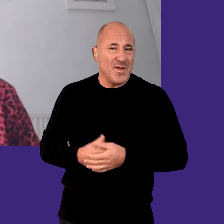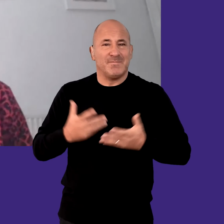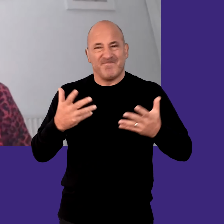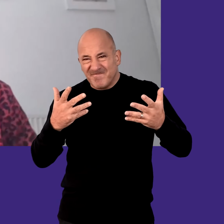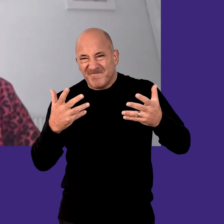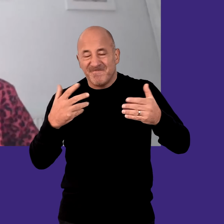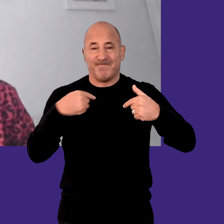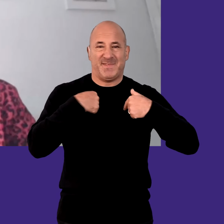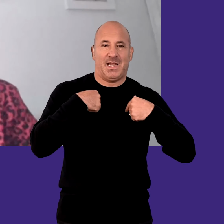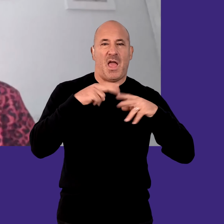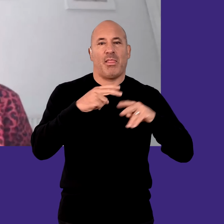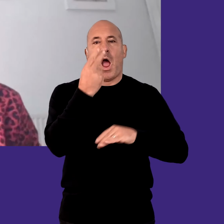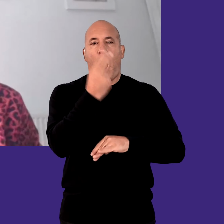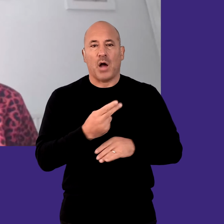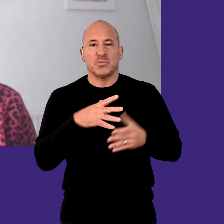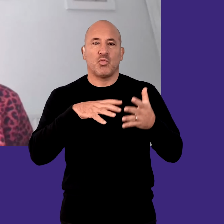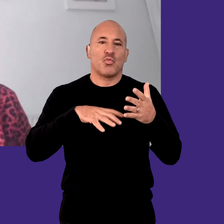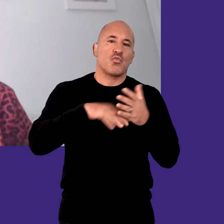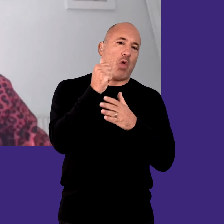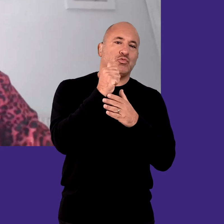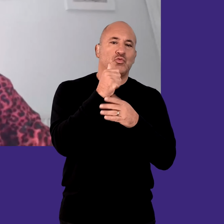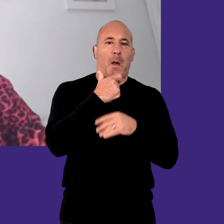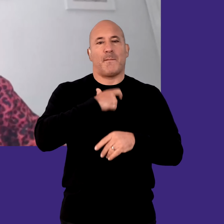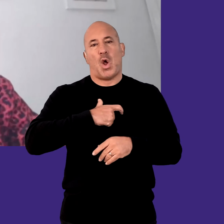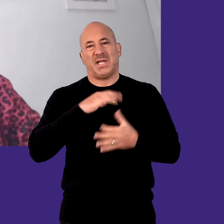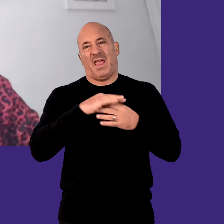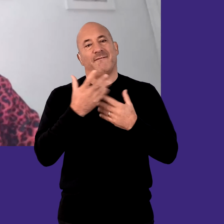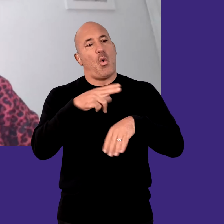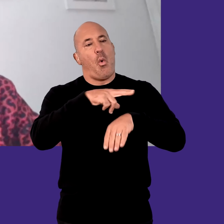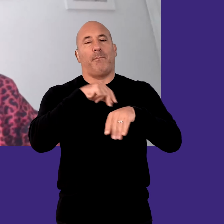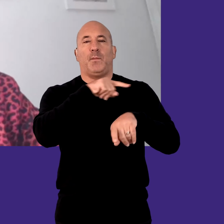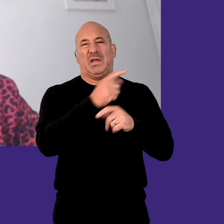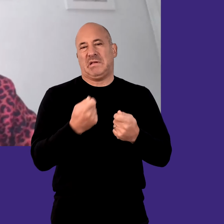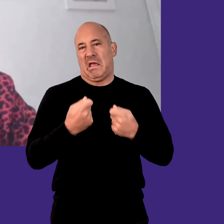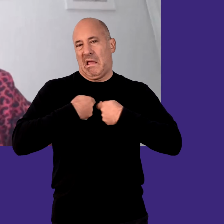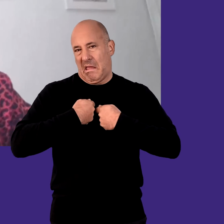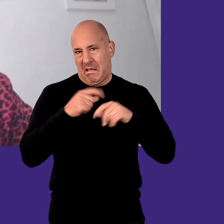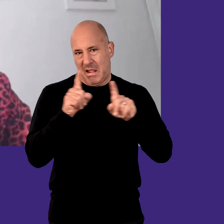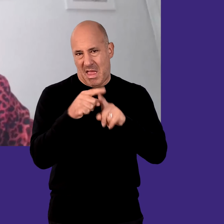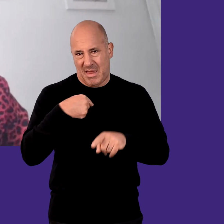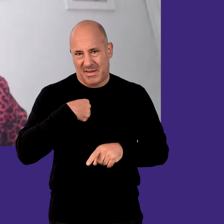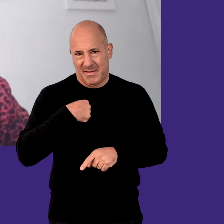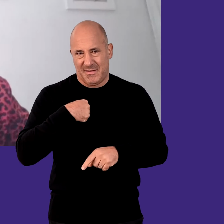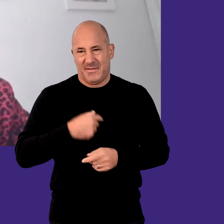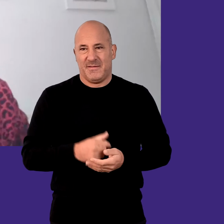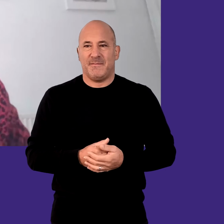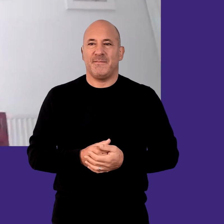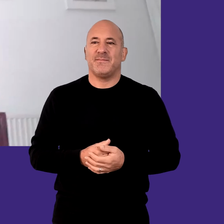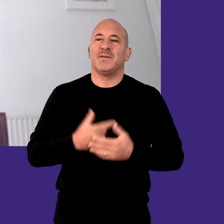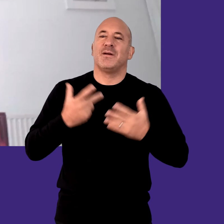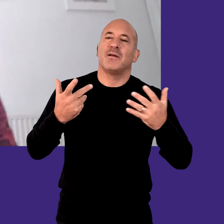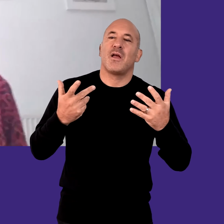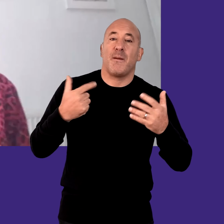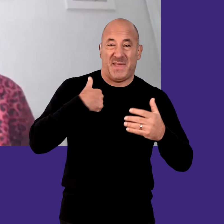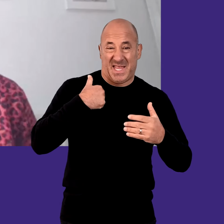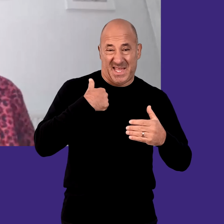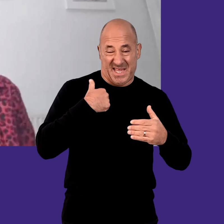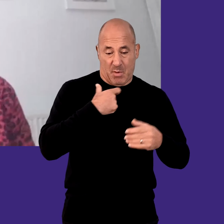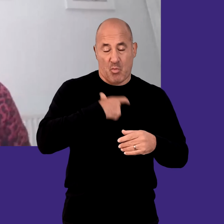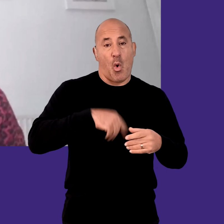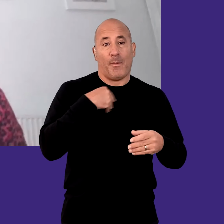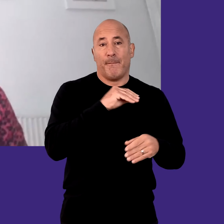Yes and no. So I'm kind of the de facto arts and culture stuff person now for West Mids